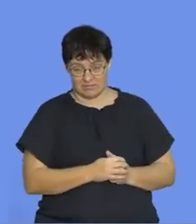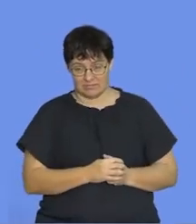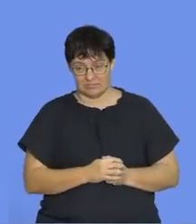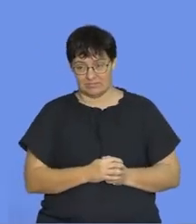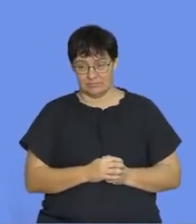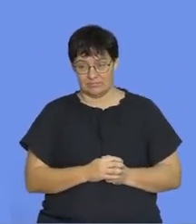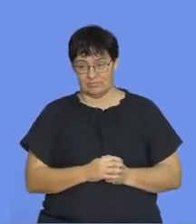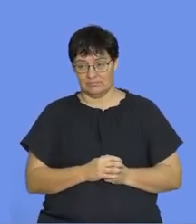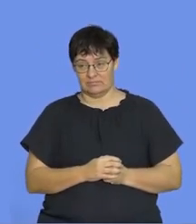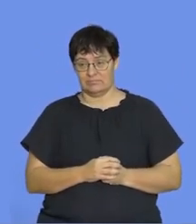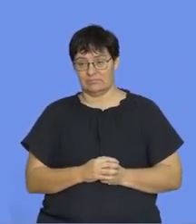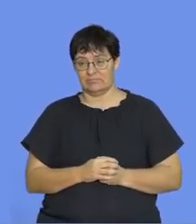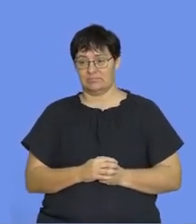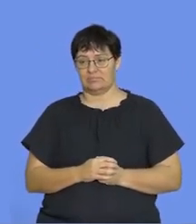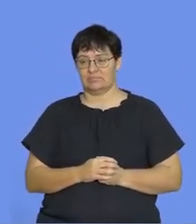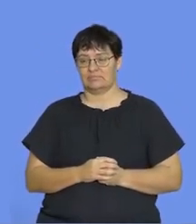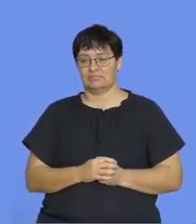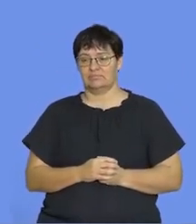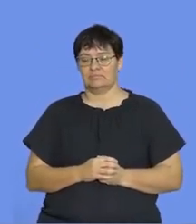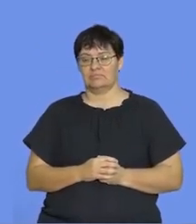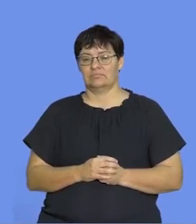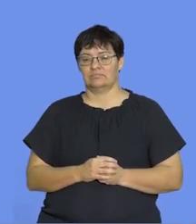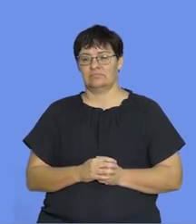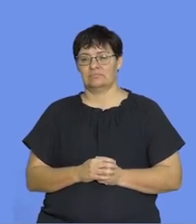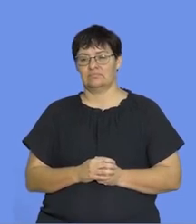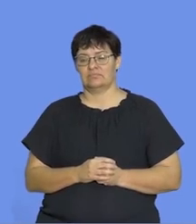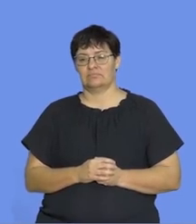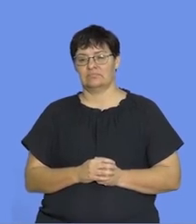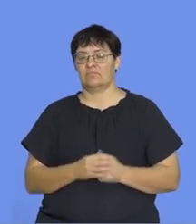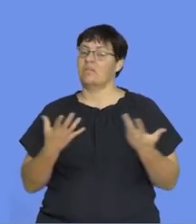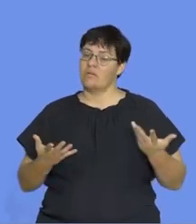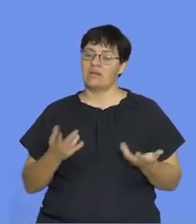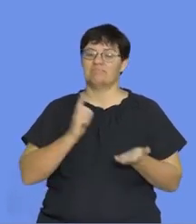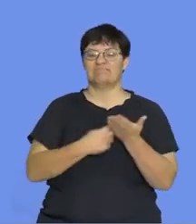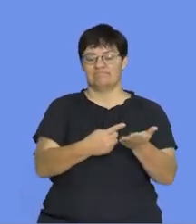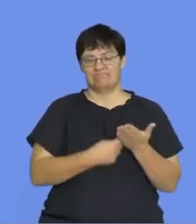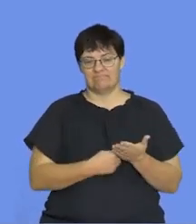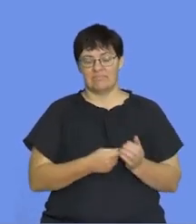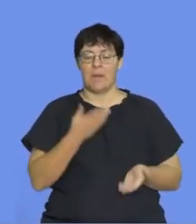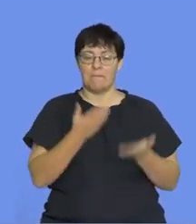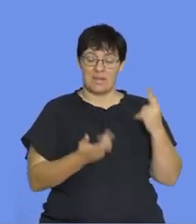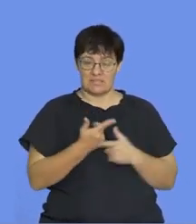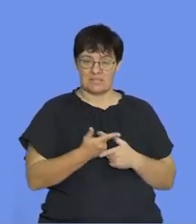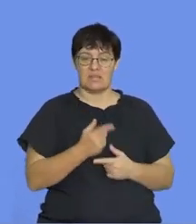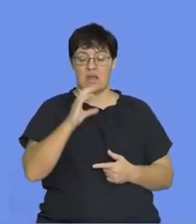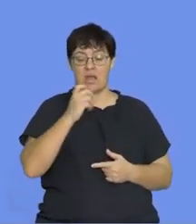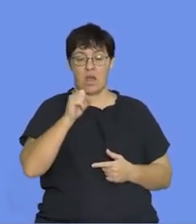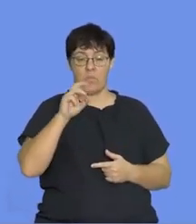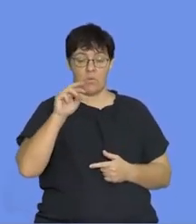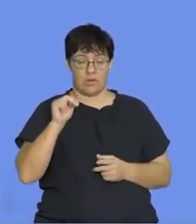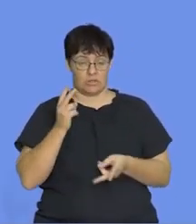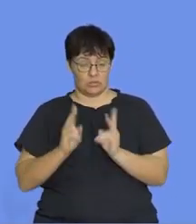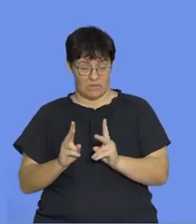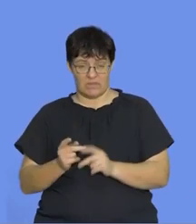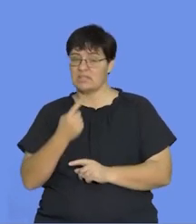next to that symbol, right? Okay. Now, so if we talk about the relative atomic mass of carbon 12, we would say